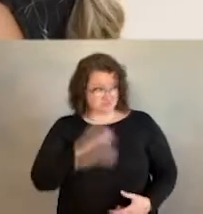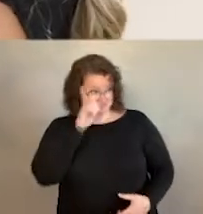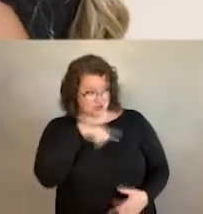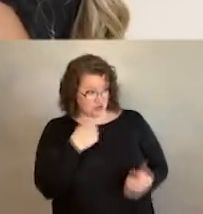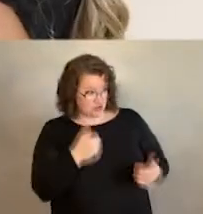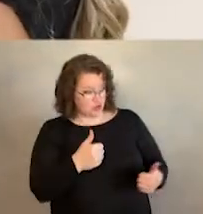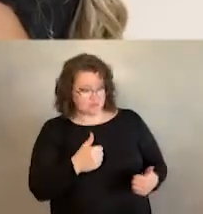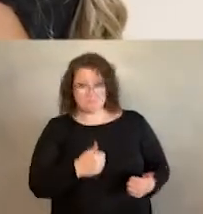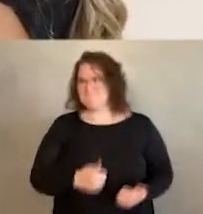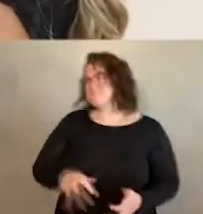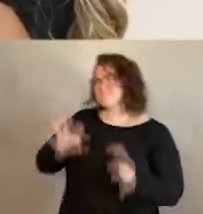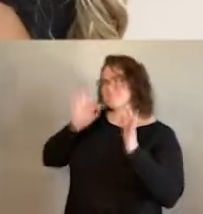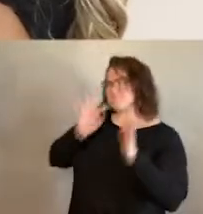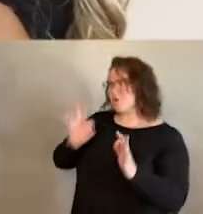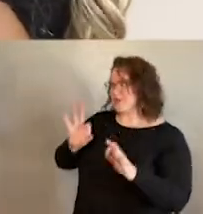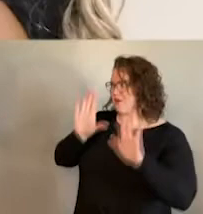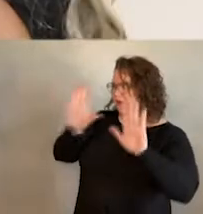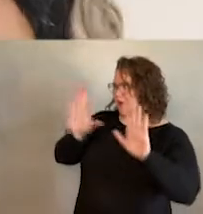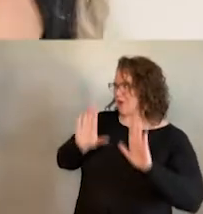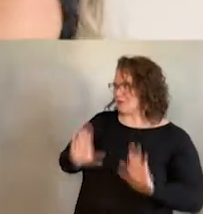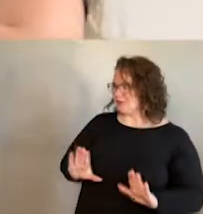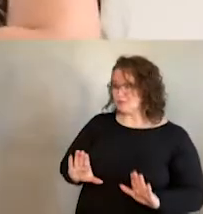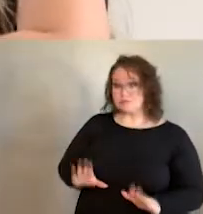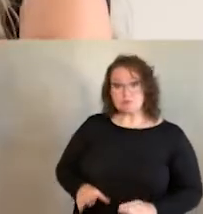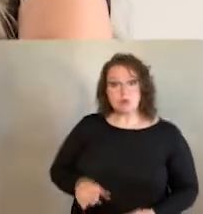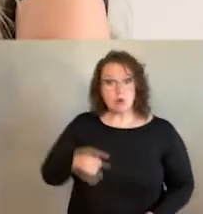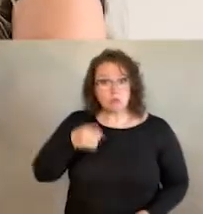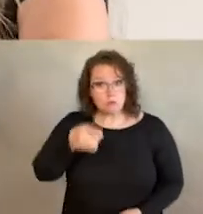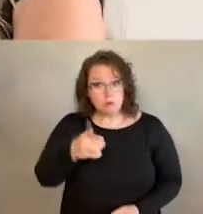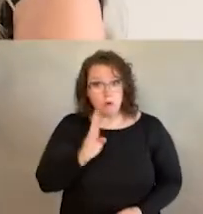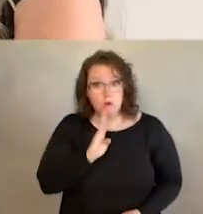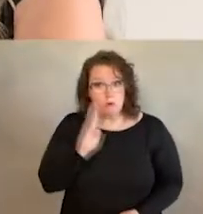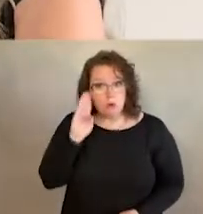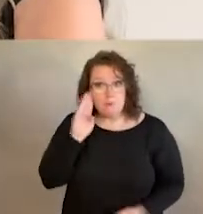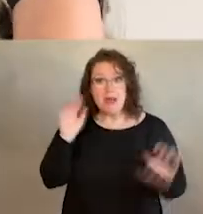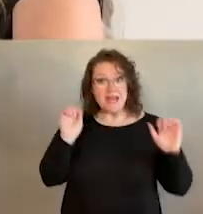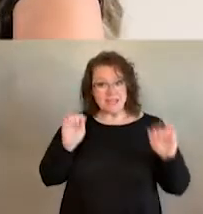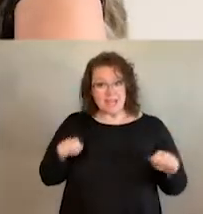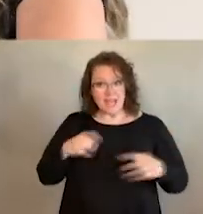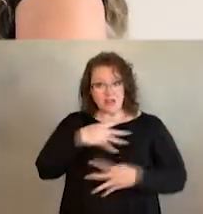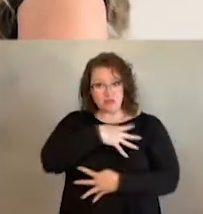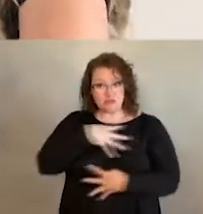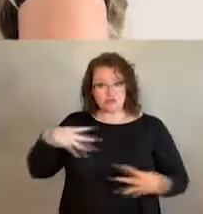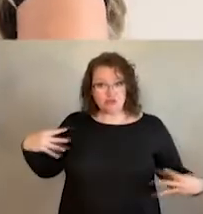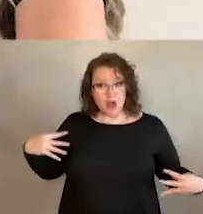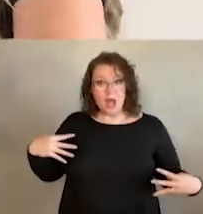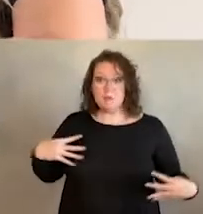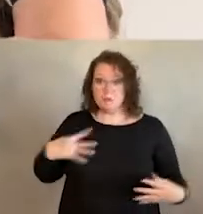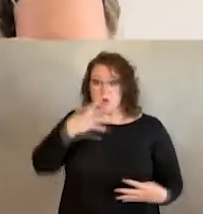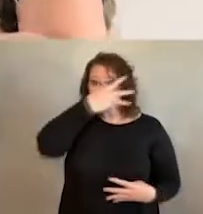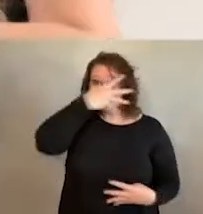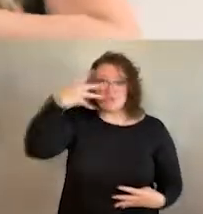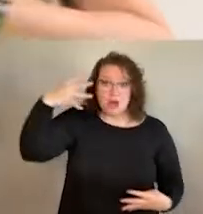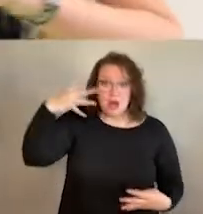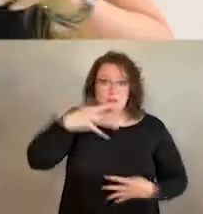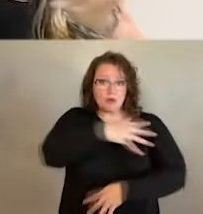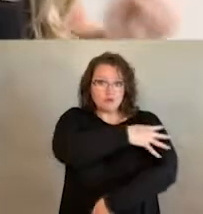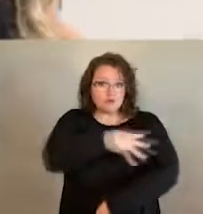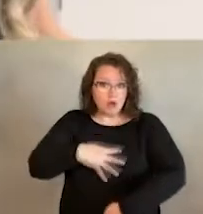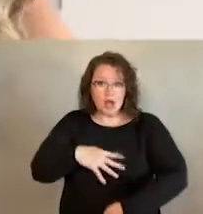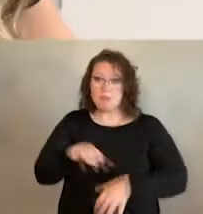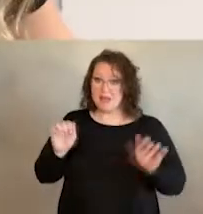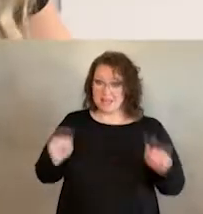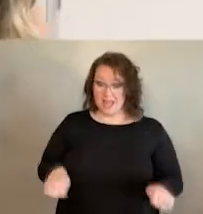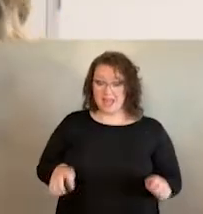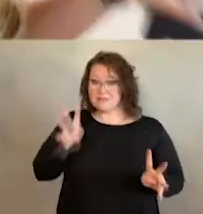how's that? Perfect. Look good? Awesome. So then when you're at home, you can add in some stripes. Of course. So, and